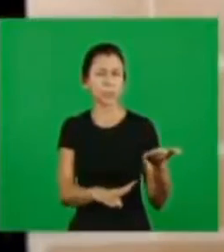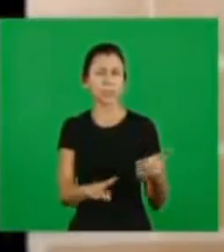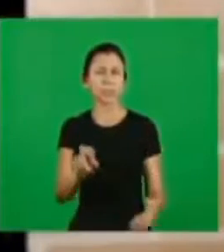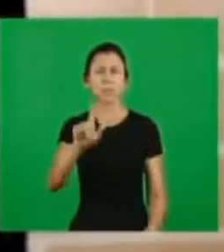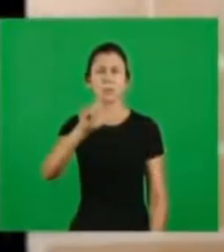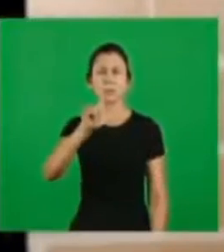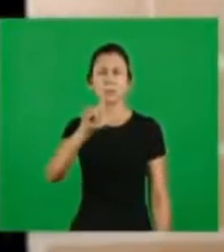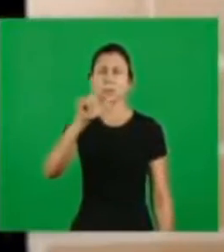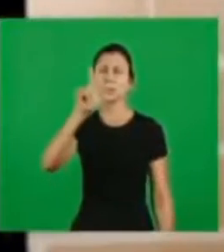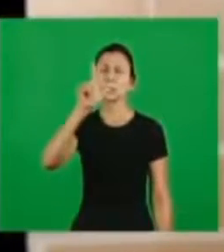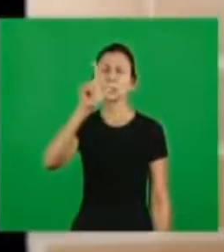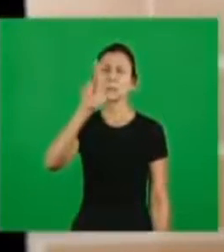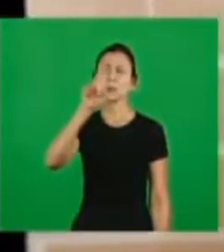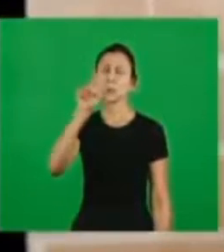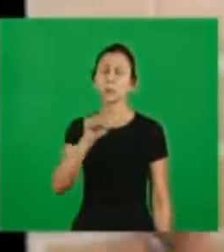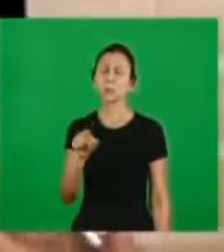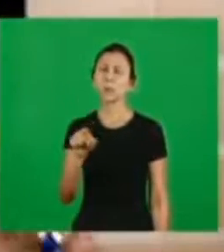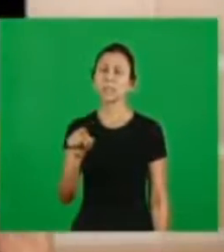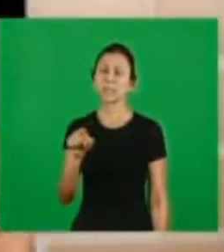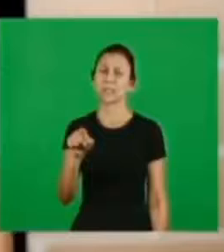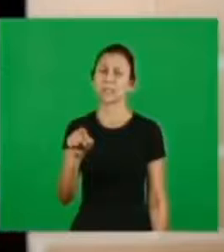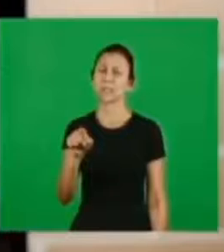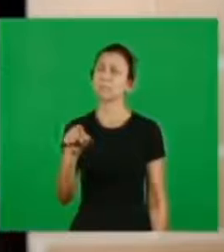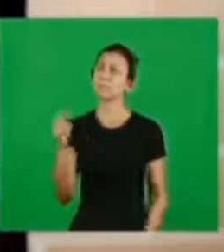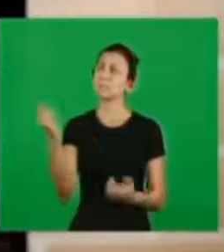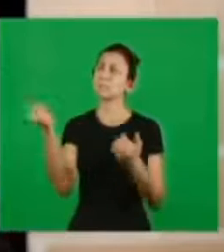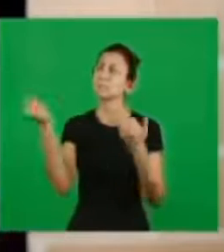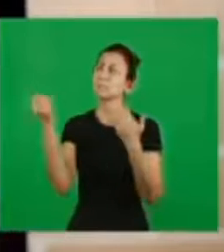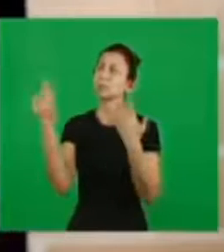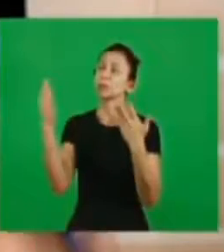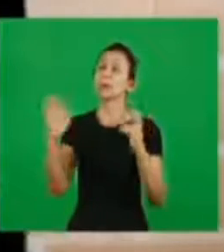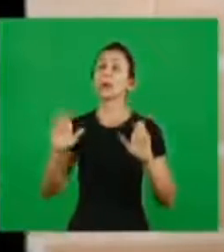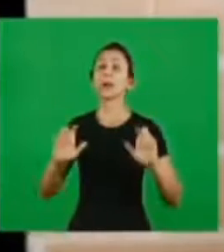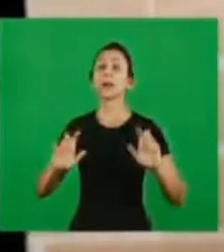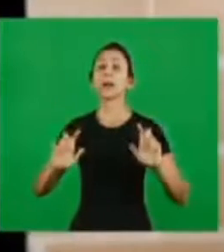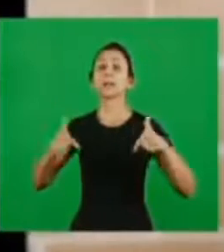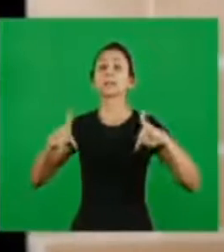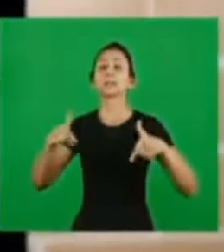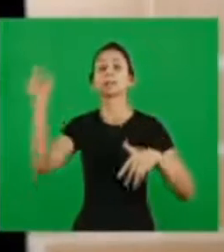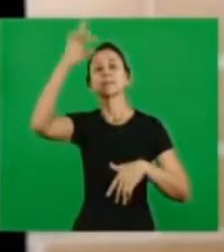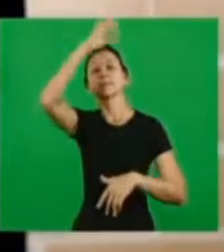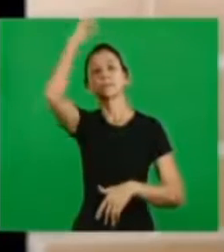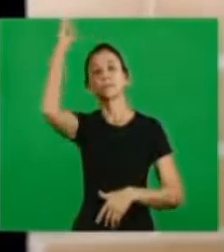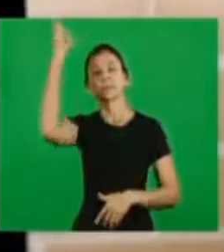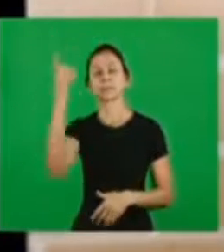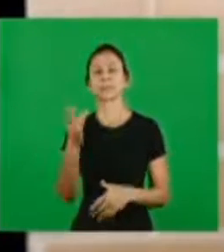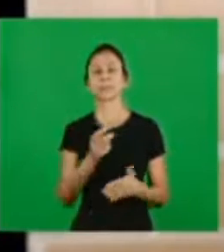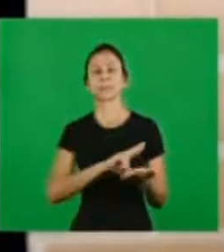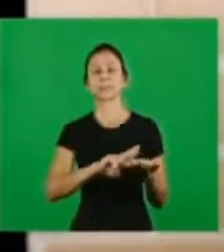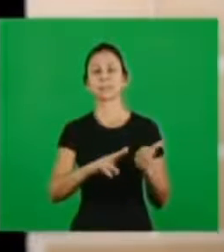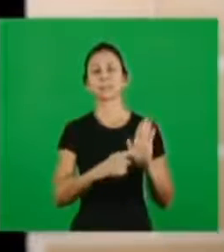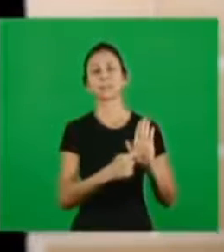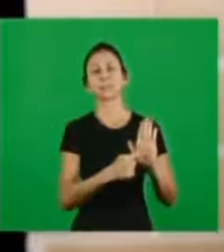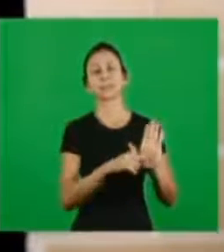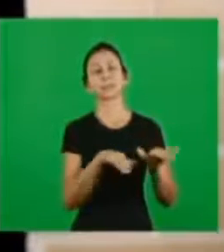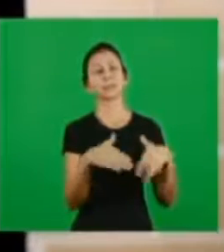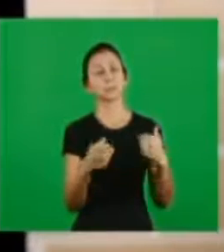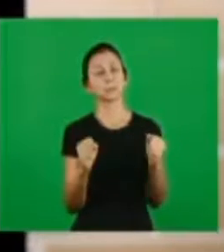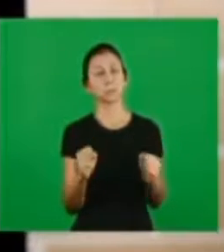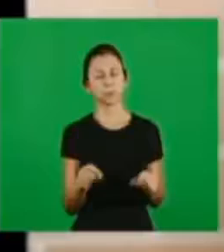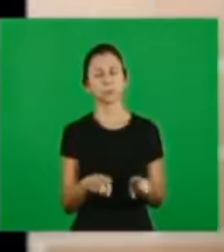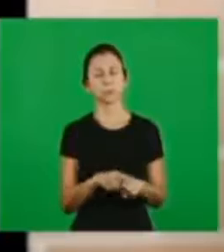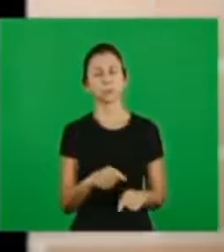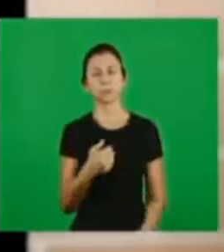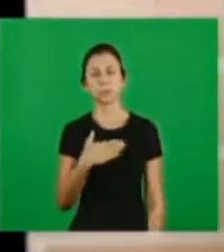light was that shone in Ephesus? What was the manifestation of the Holy Spirit in the first letter? We can